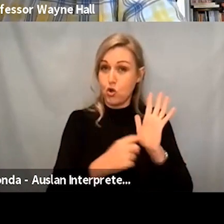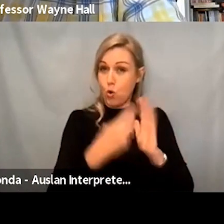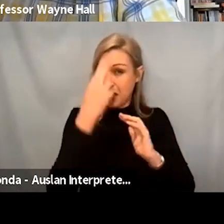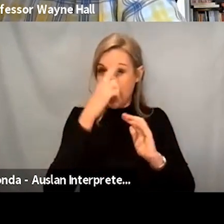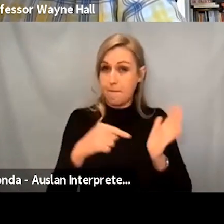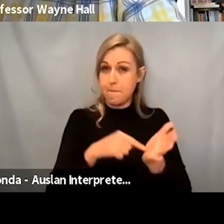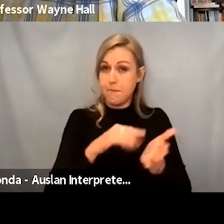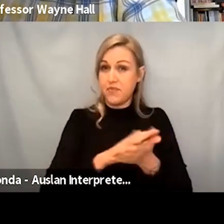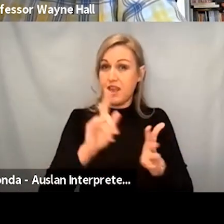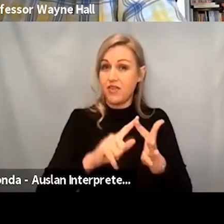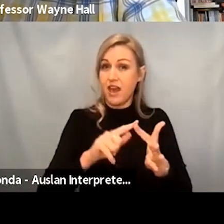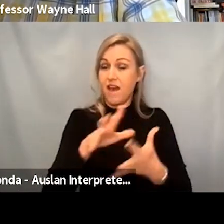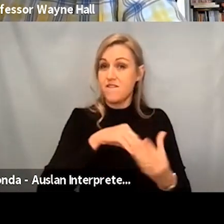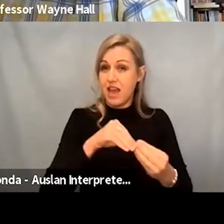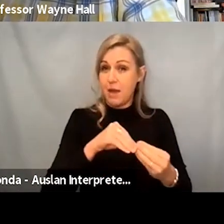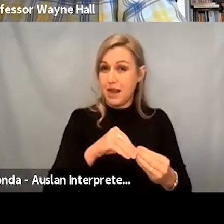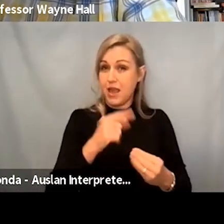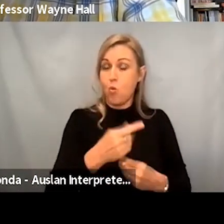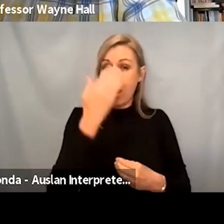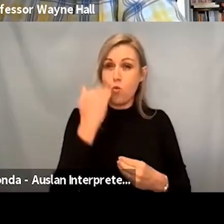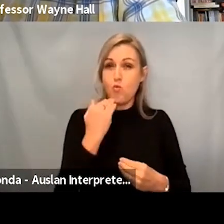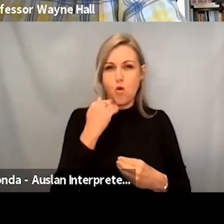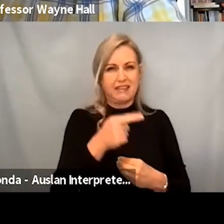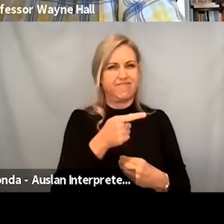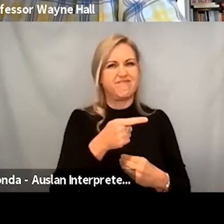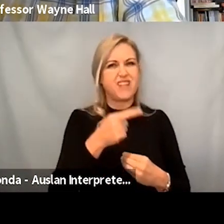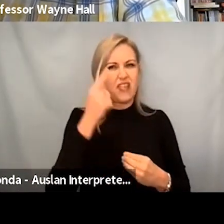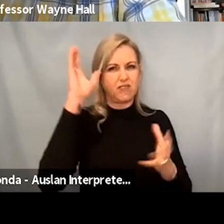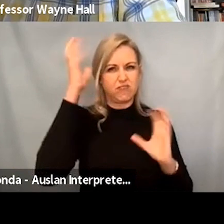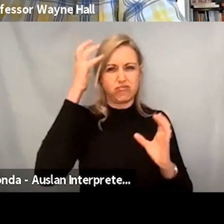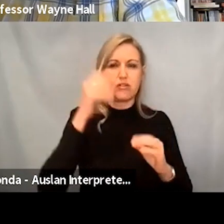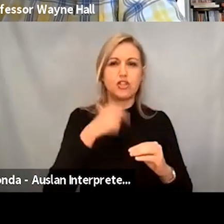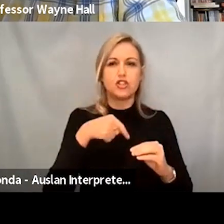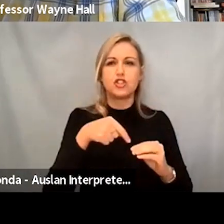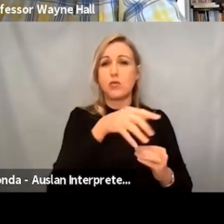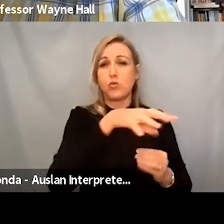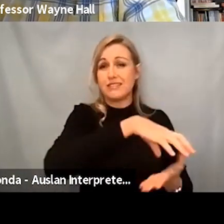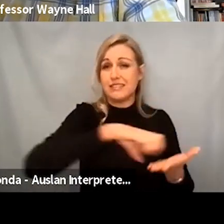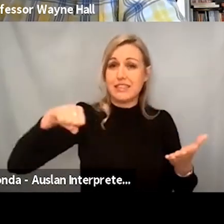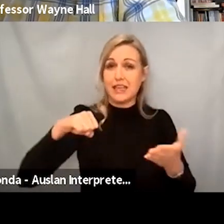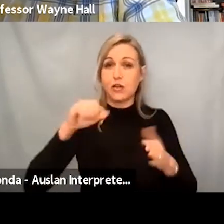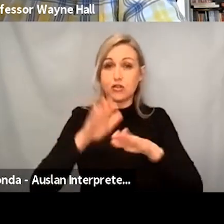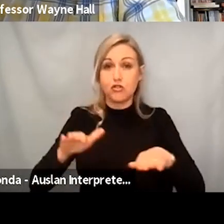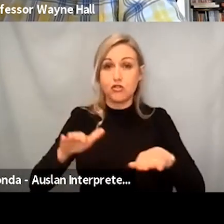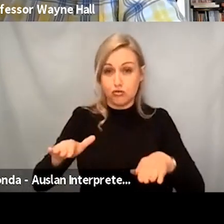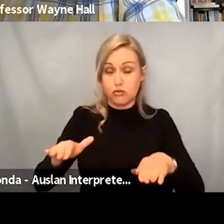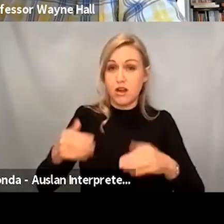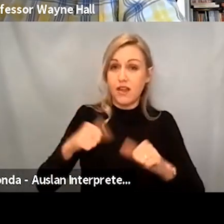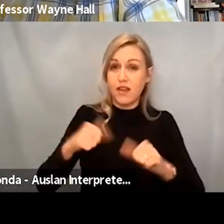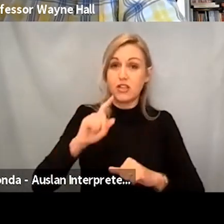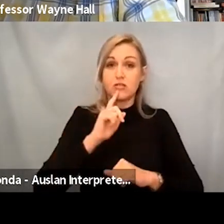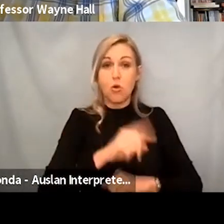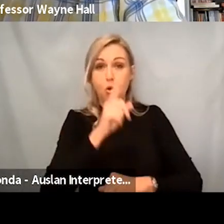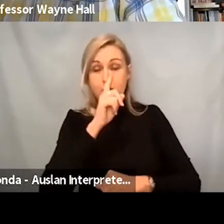by a woman who I think was probably psychotic, who kidnapped and abducted children and convinced her followers that she was a